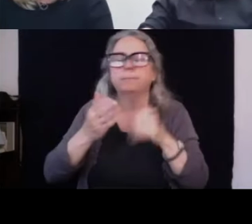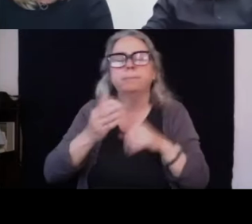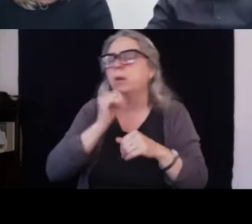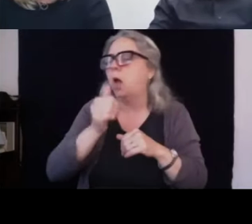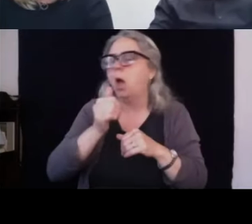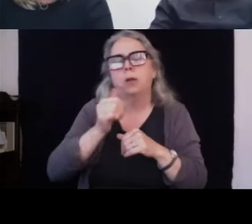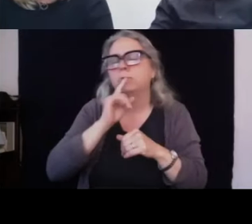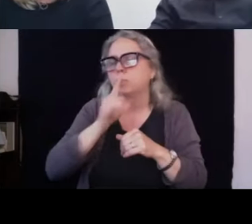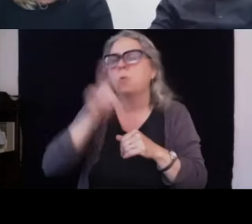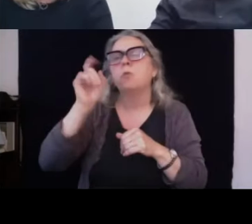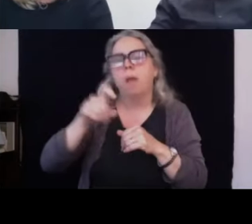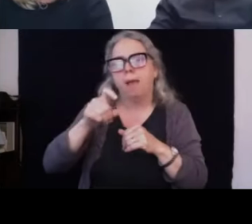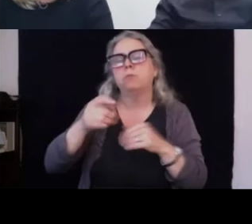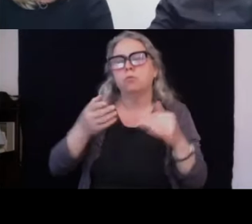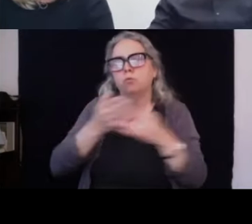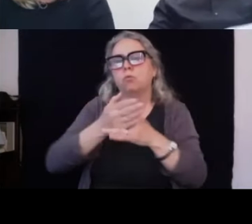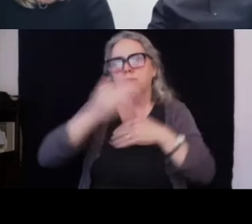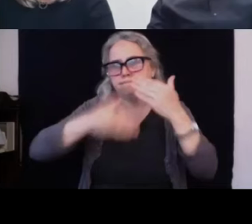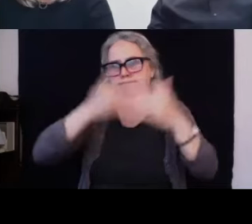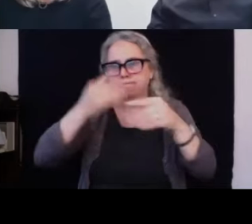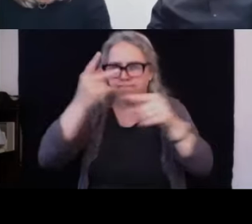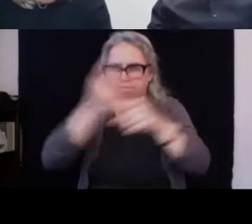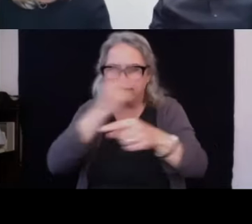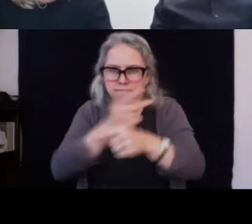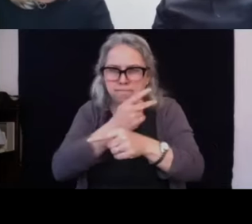through a determination process.